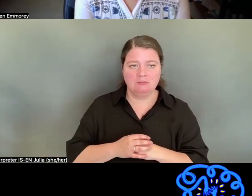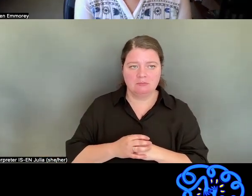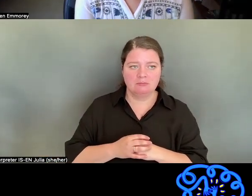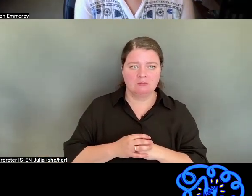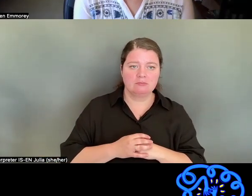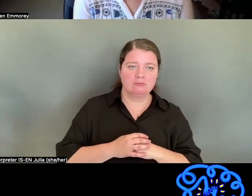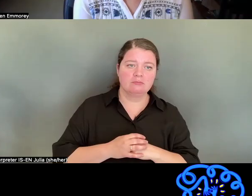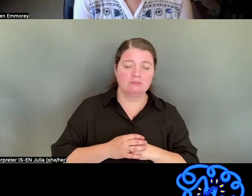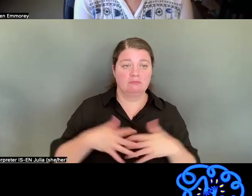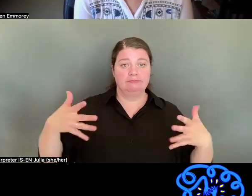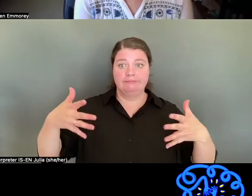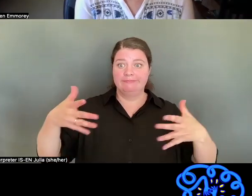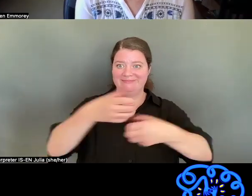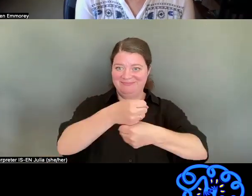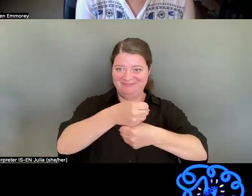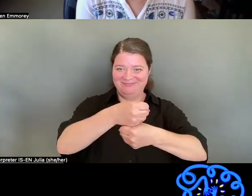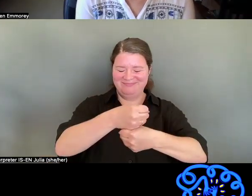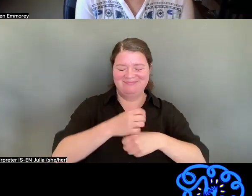Okay, just to sum up,